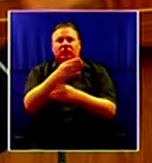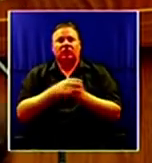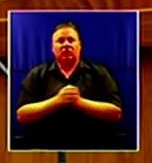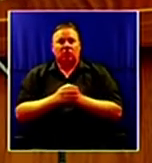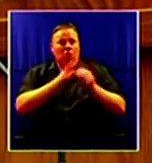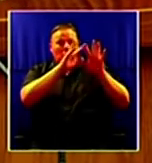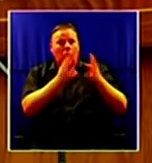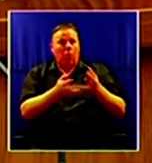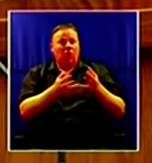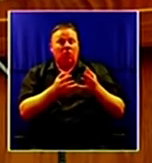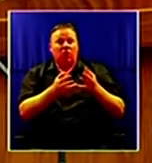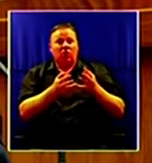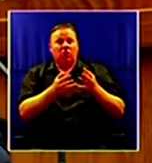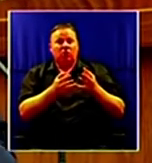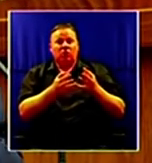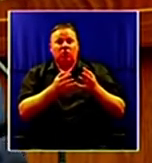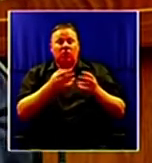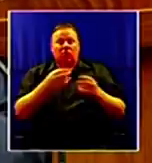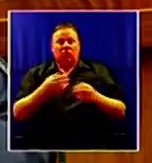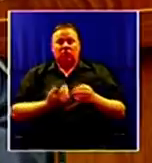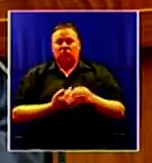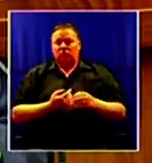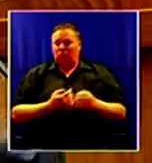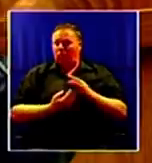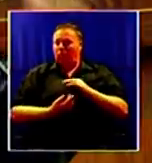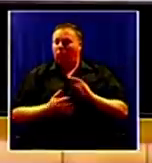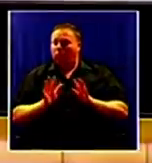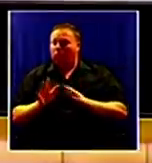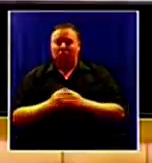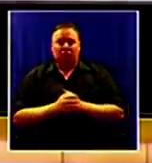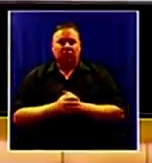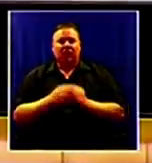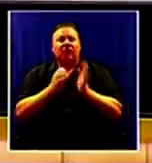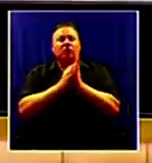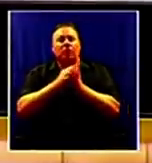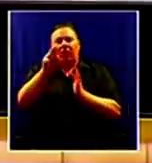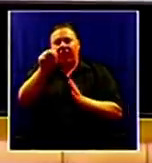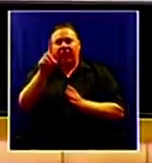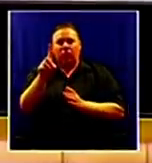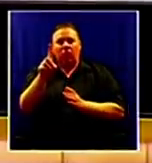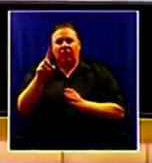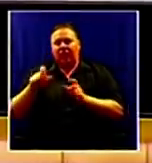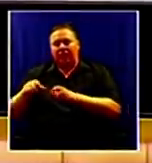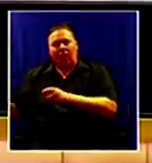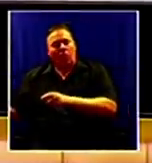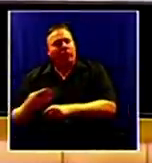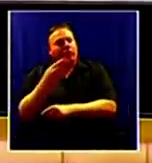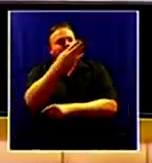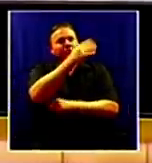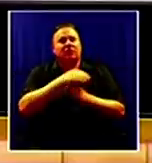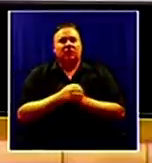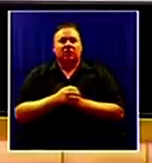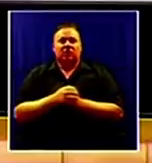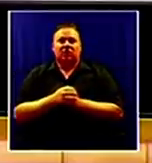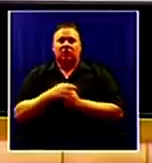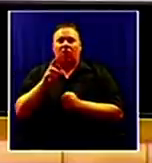N1 that starts just here in Cape Town to Beitbridge, the scenic R71 that meanders through the misty mountains of